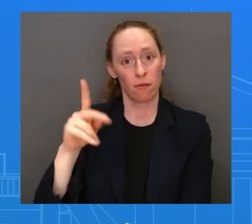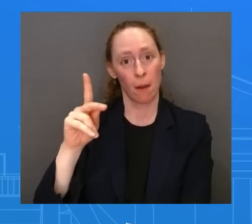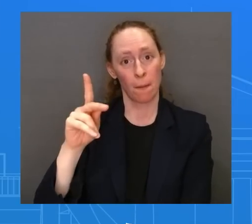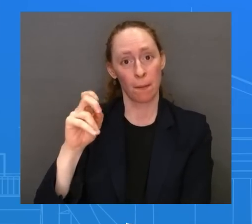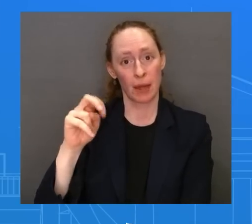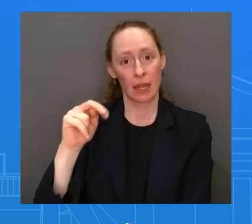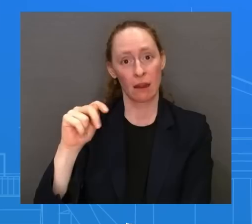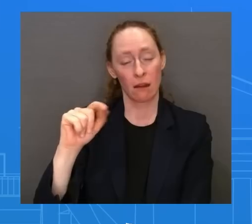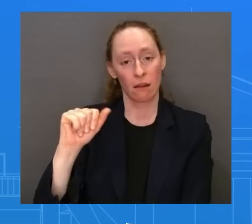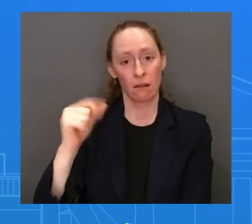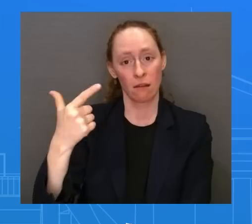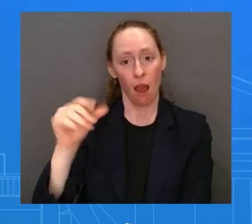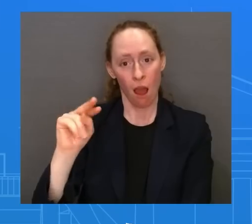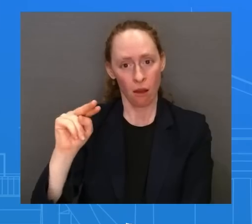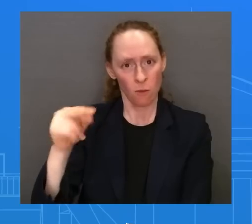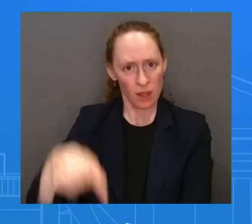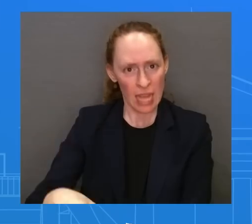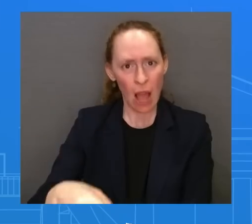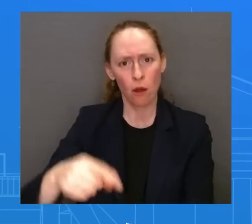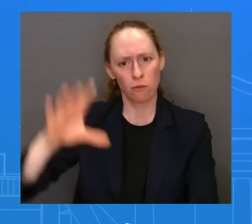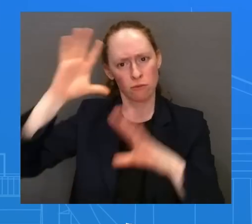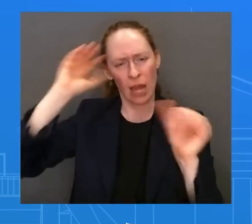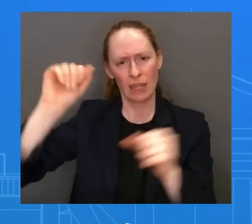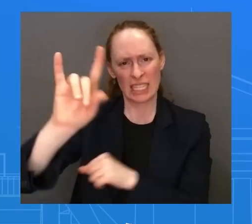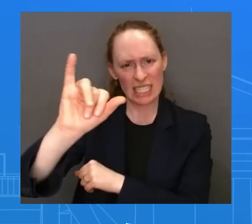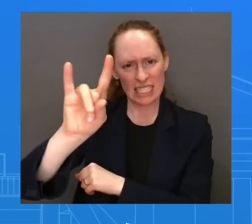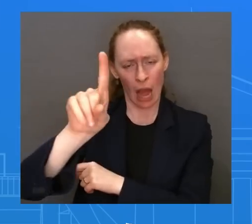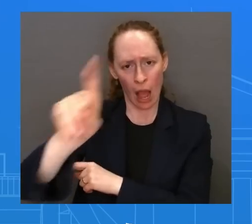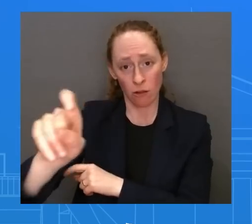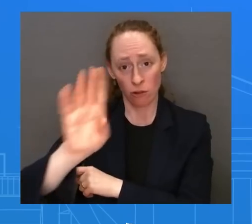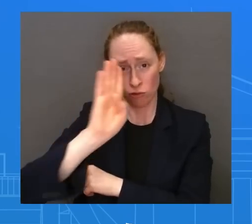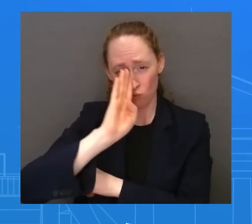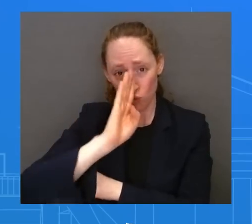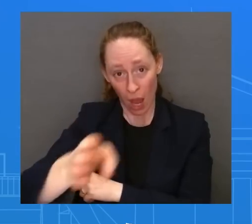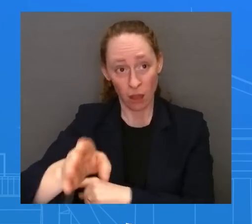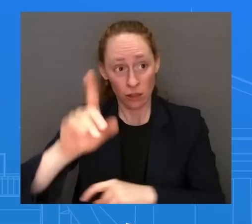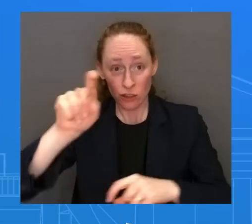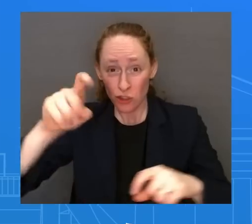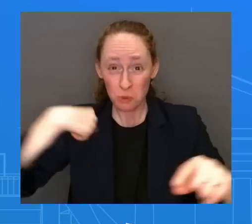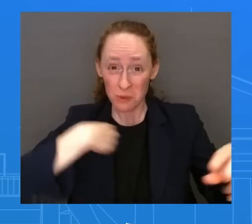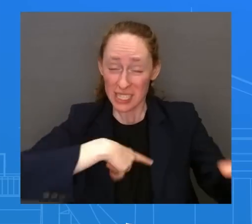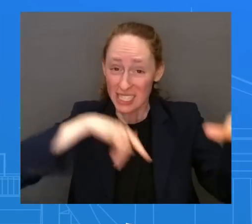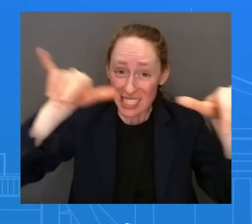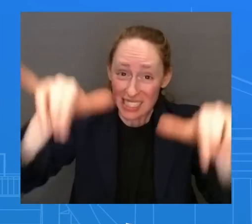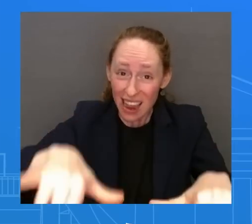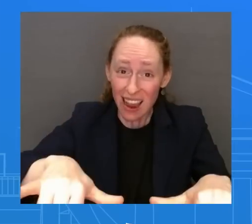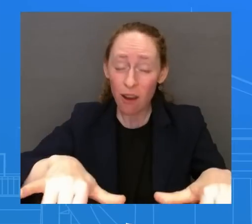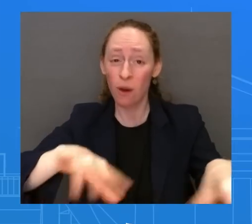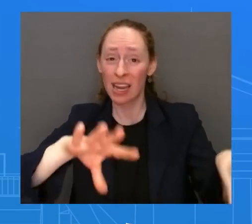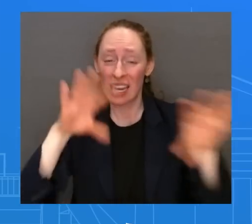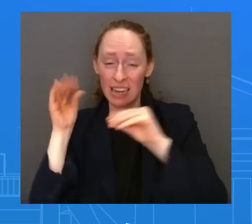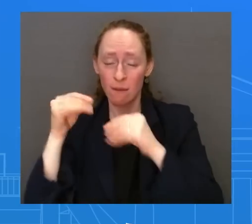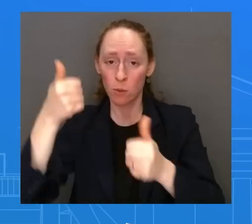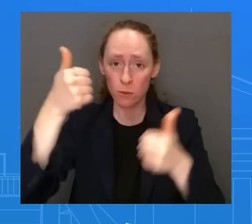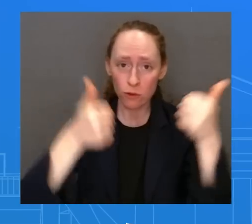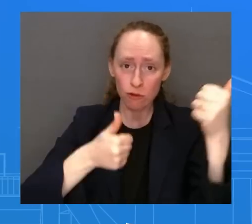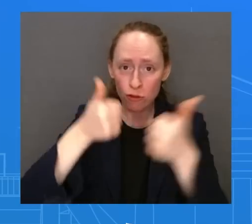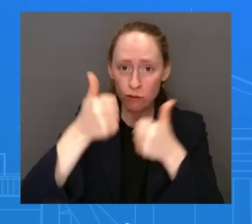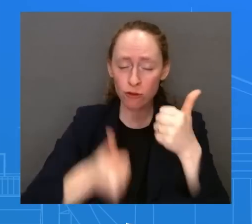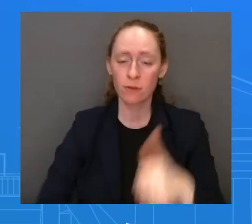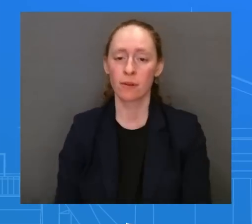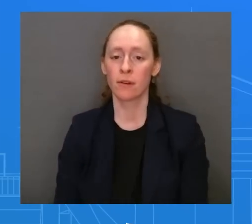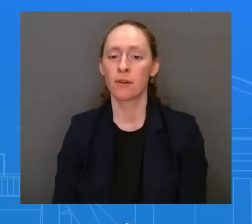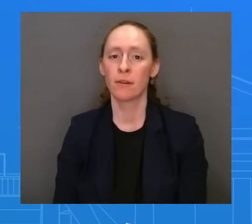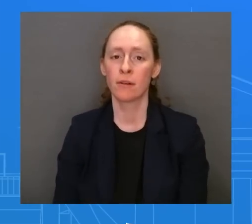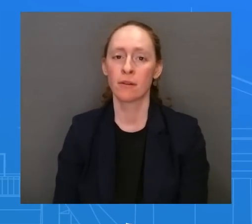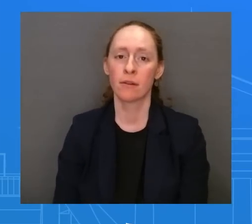should we extend past the 31st he specifically asked them to go back and look and see what that